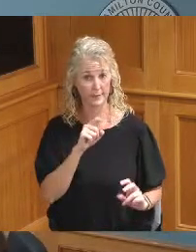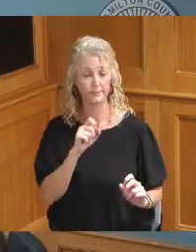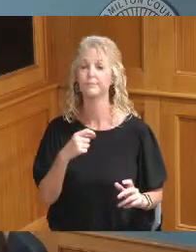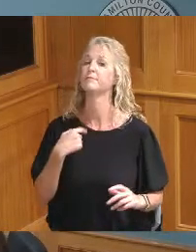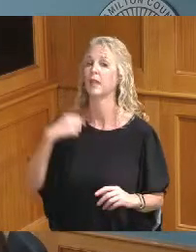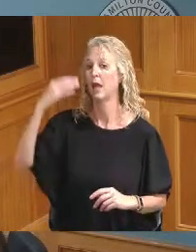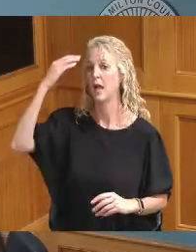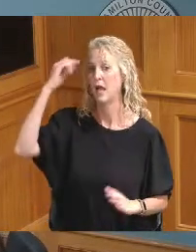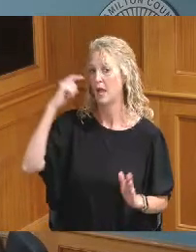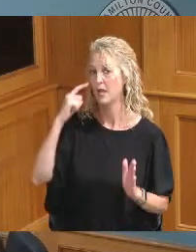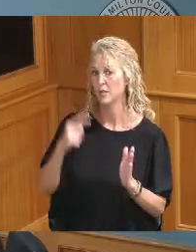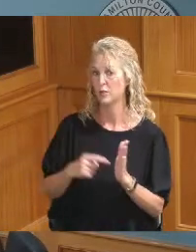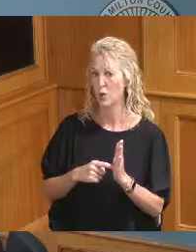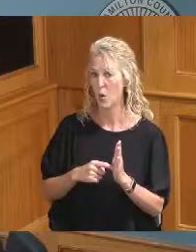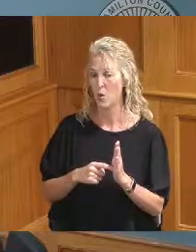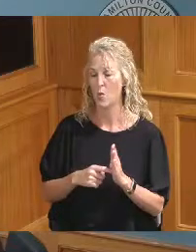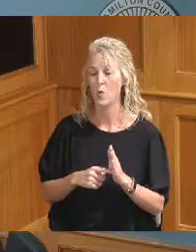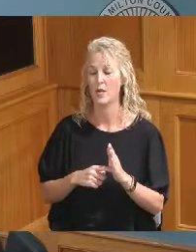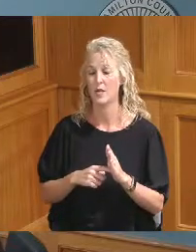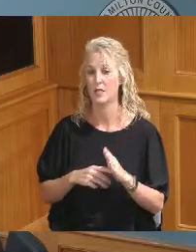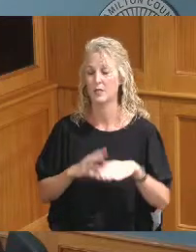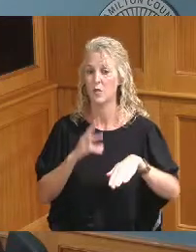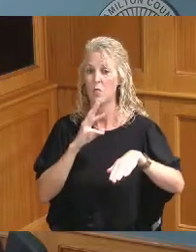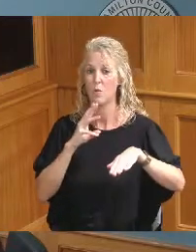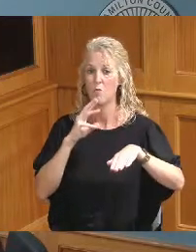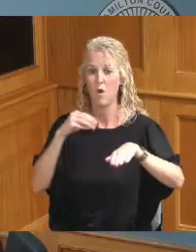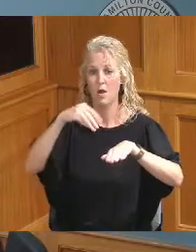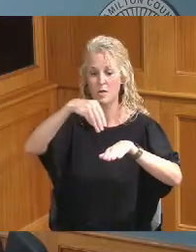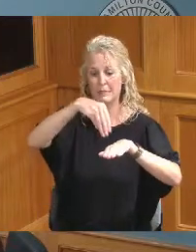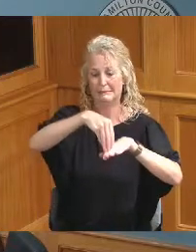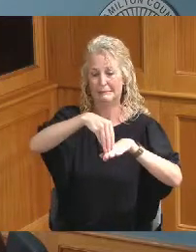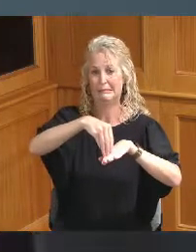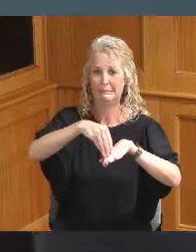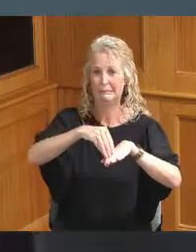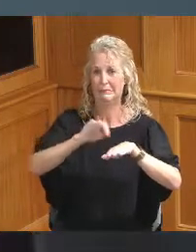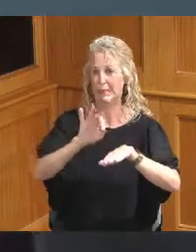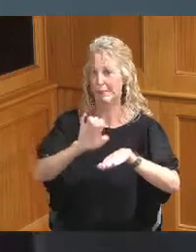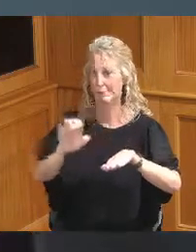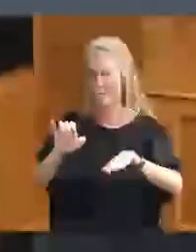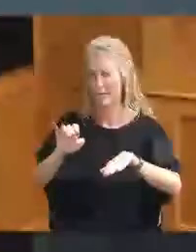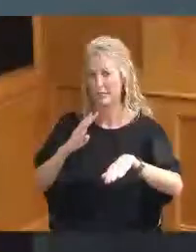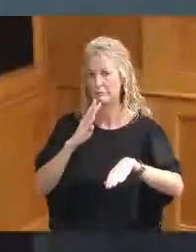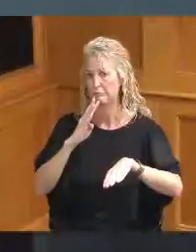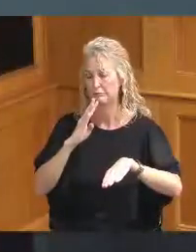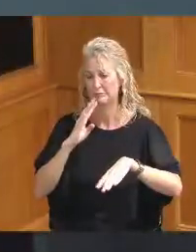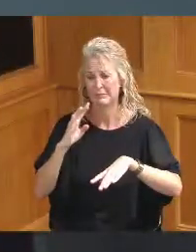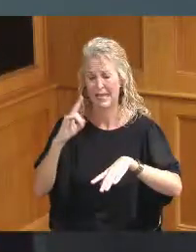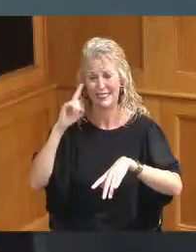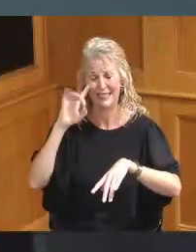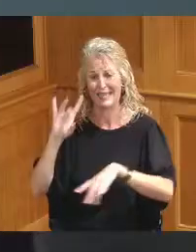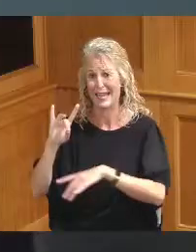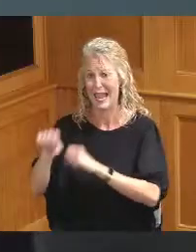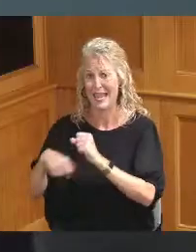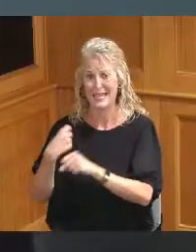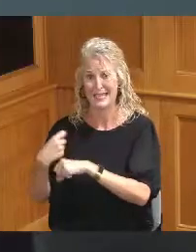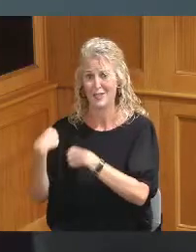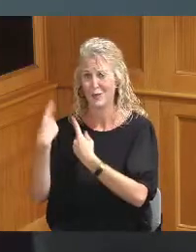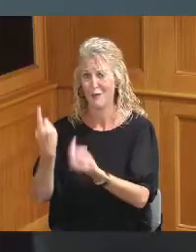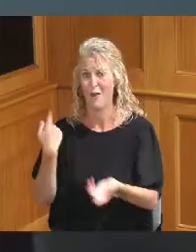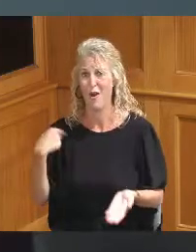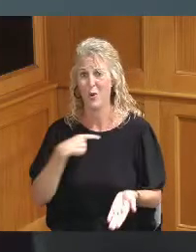Well, I know this impervious surface fee we've been talking about for about 8 years, 8 years that I know